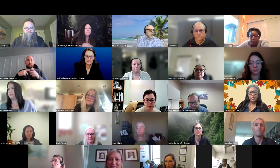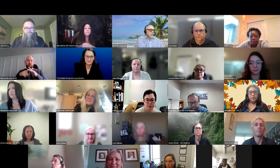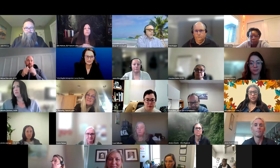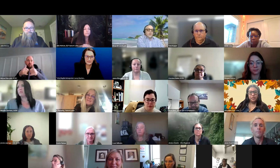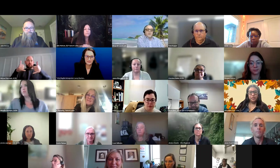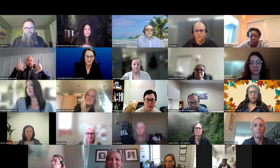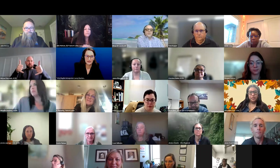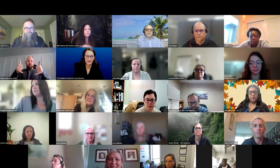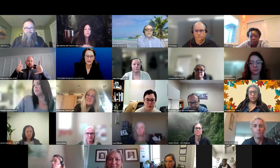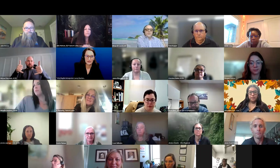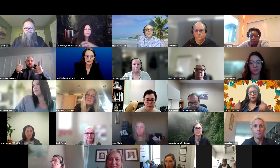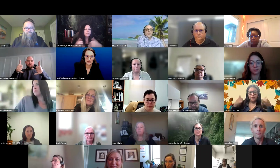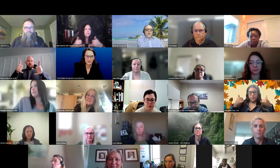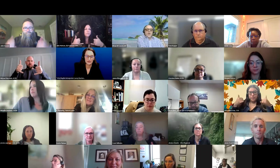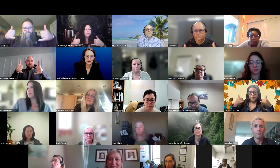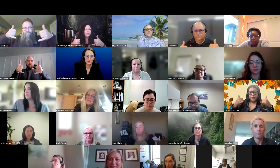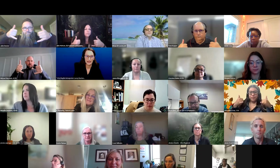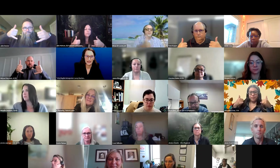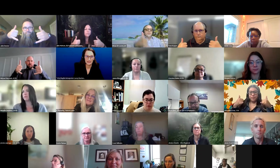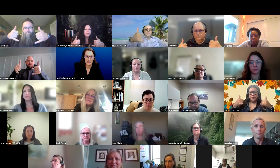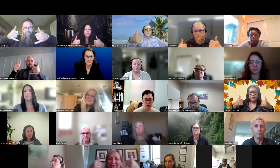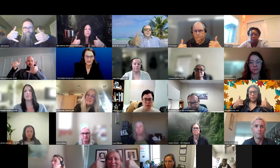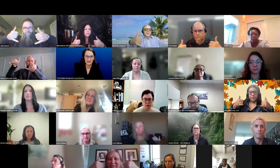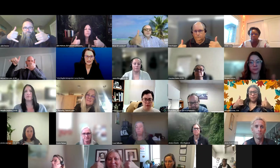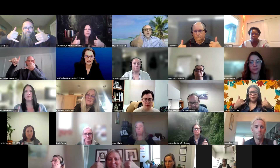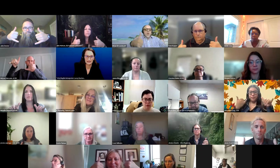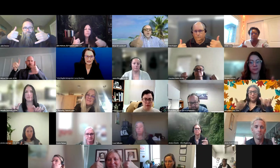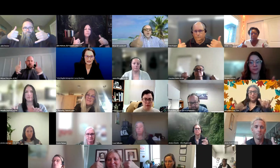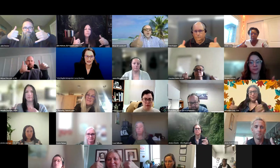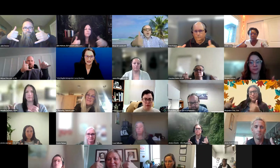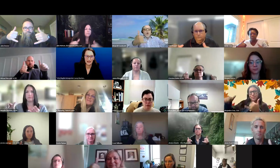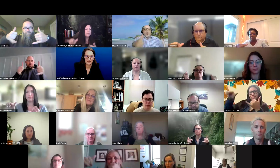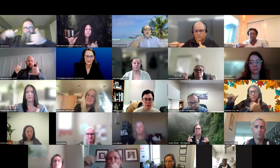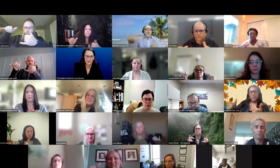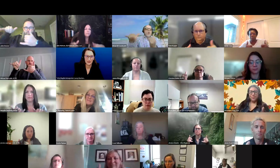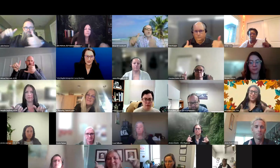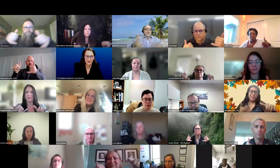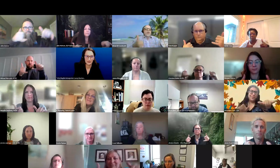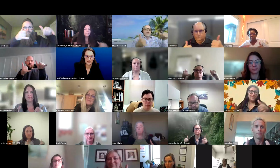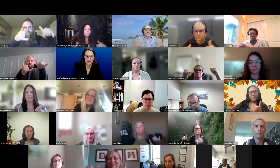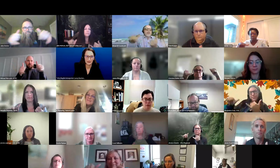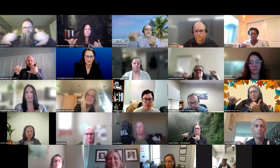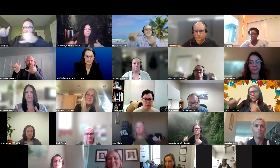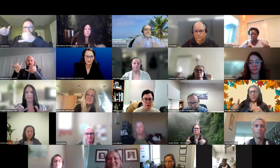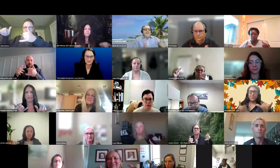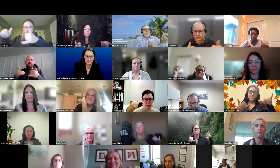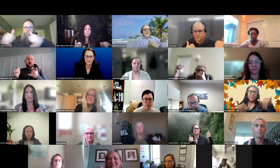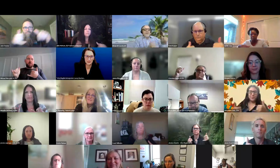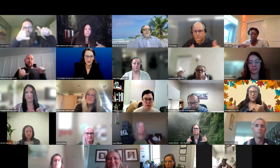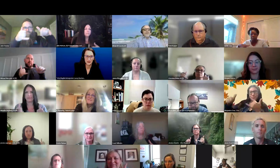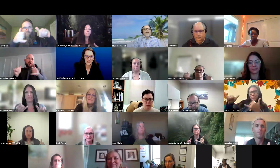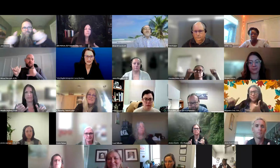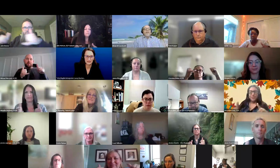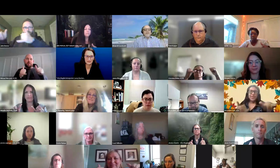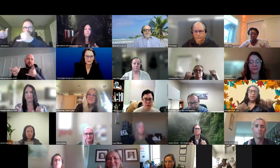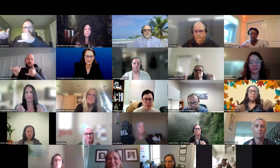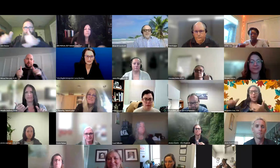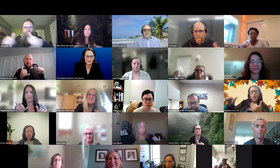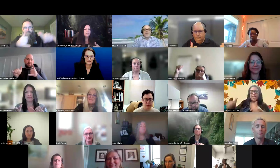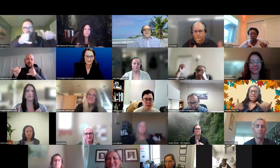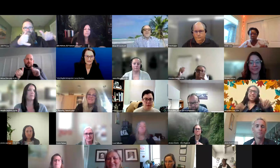party, you start with your Y hand shapes like this, and you swing them about this way.